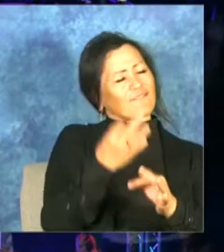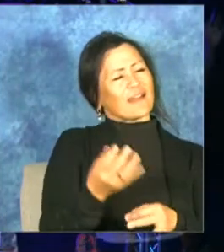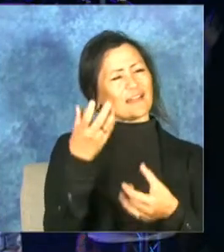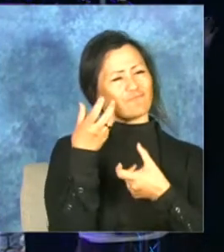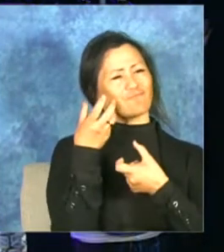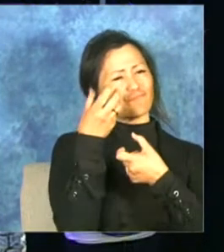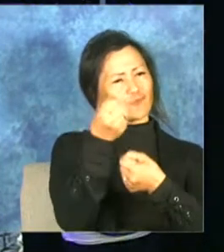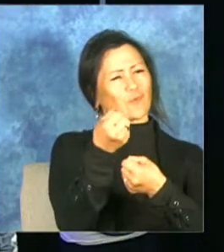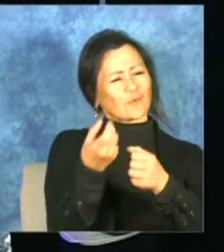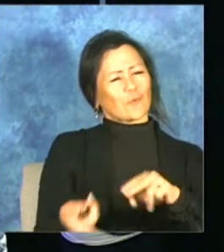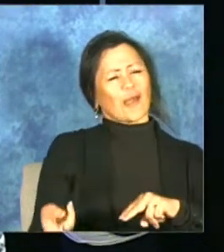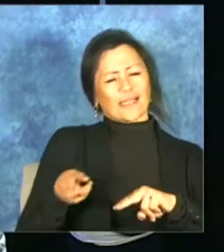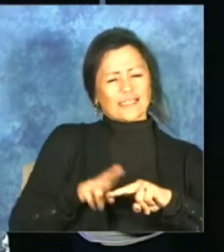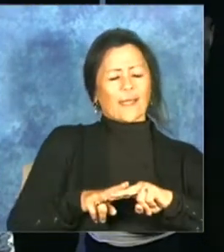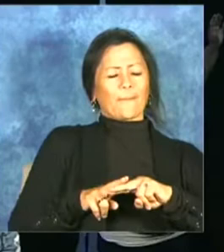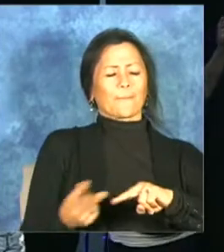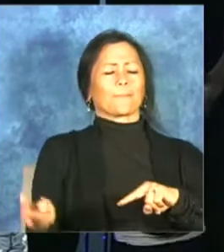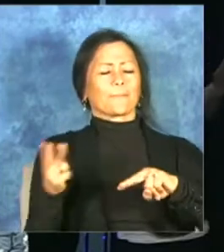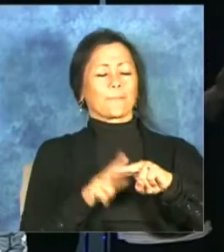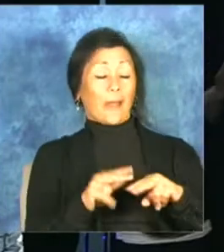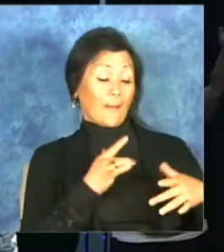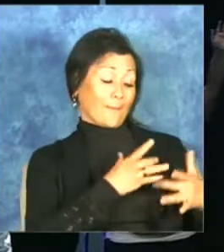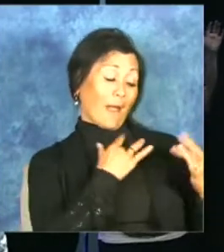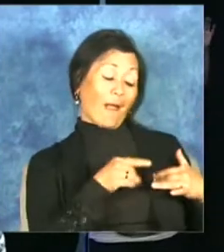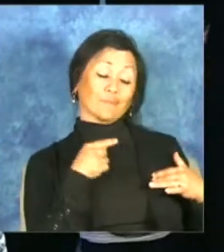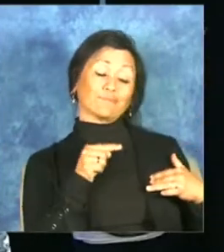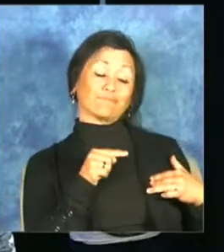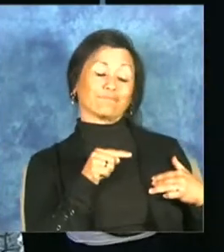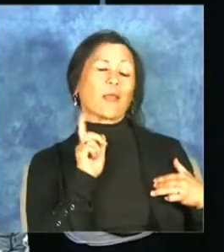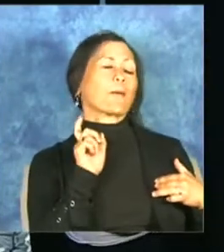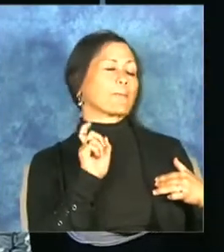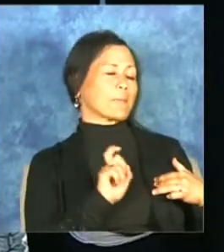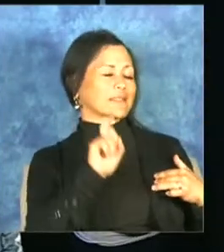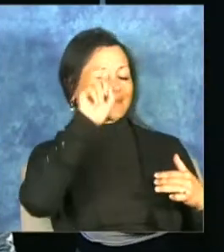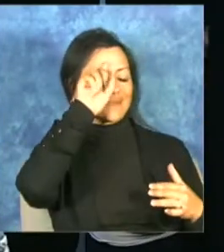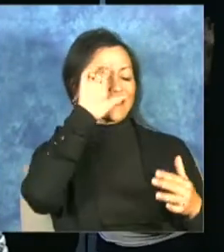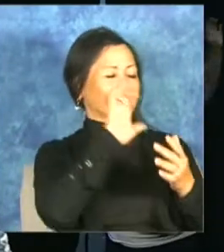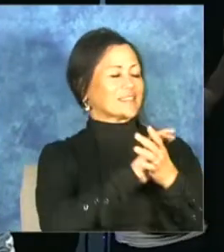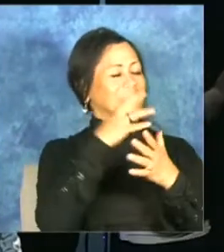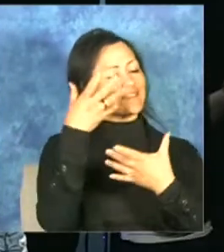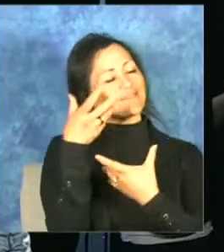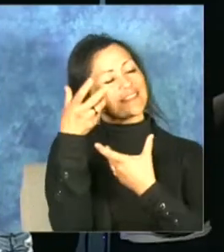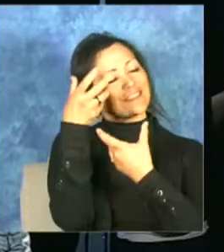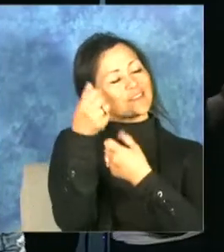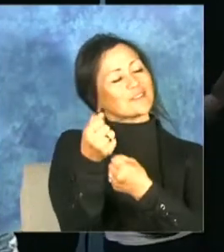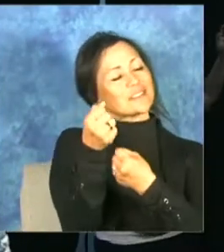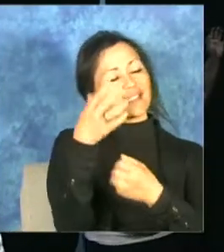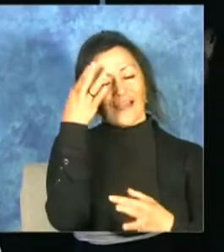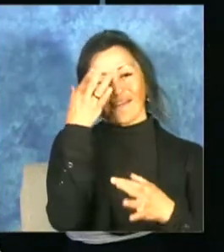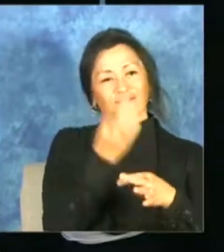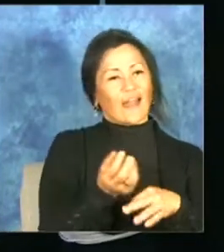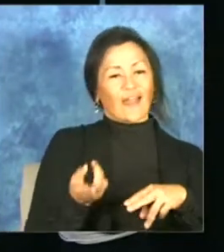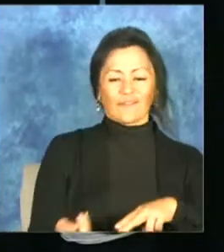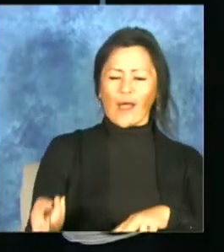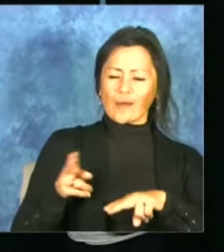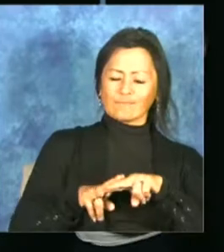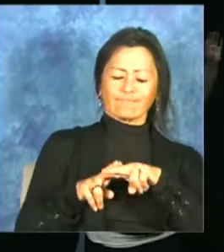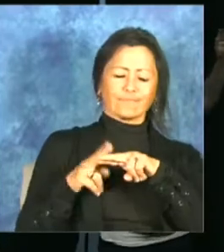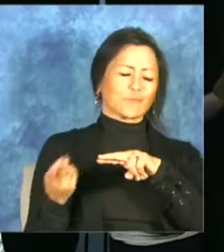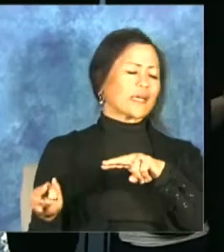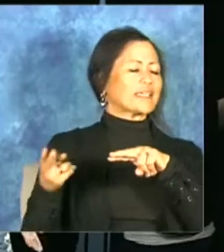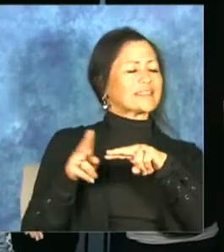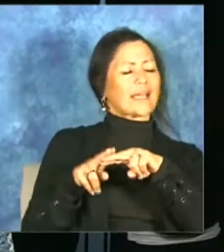Let faith rise up, oh heart, believe. Let